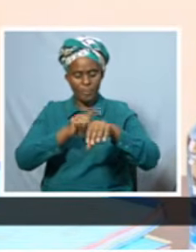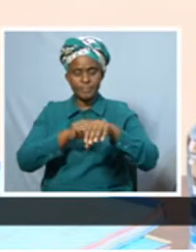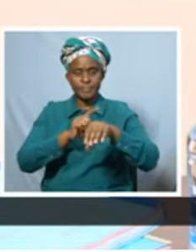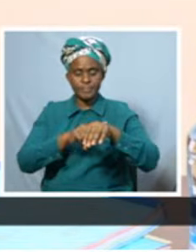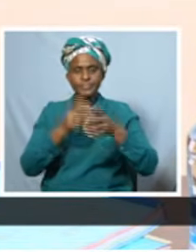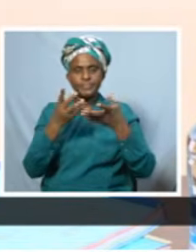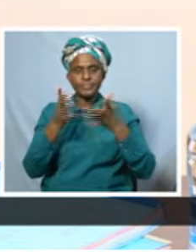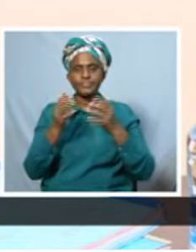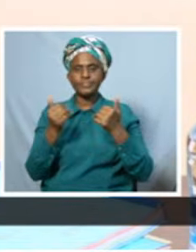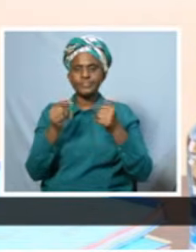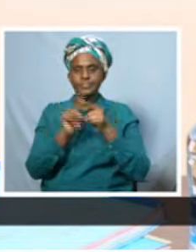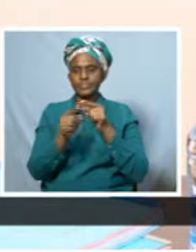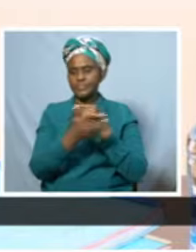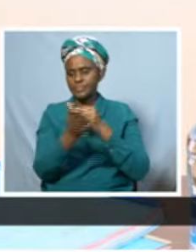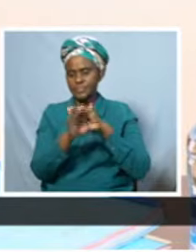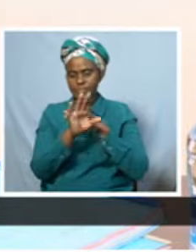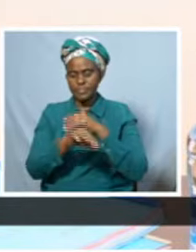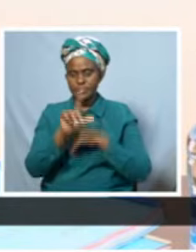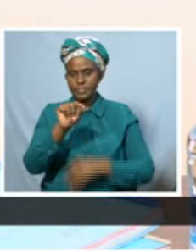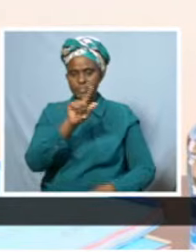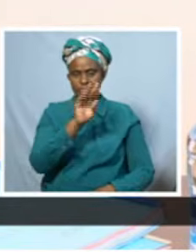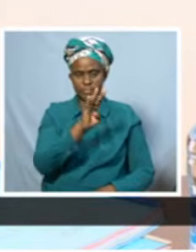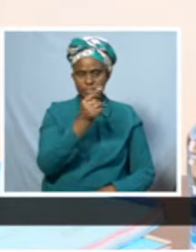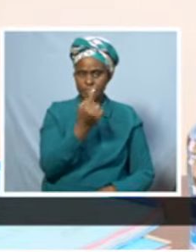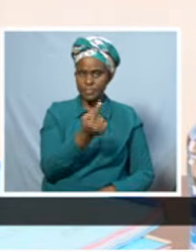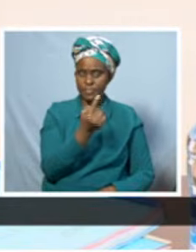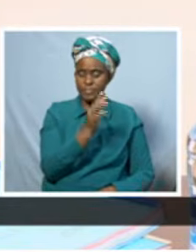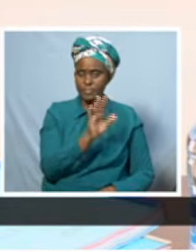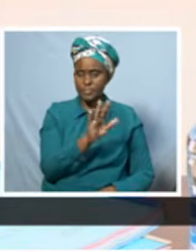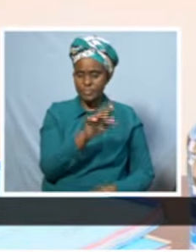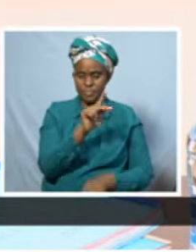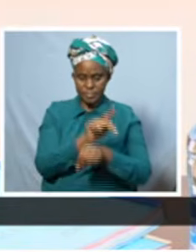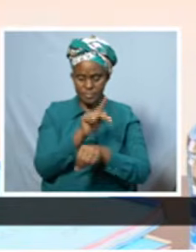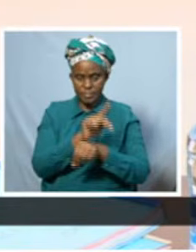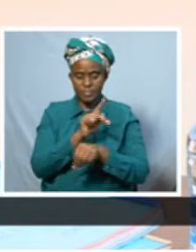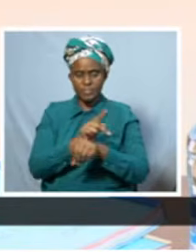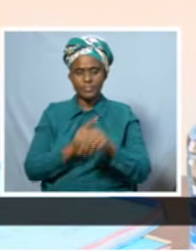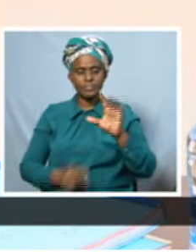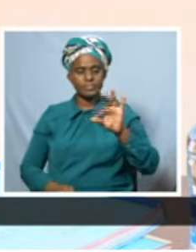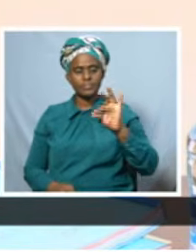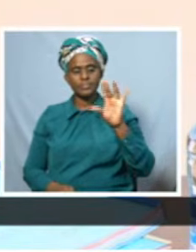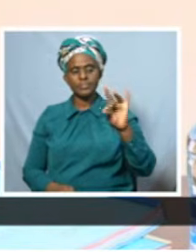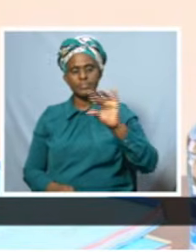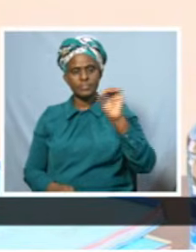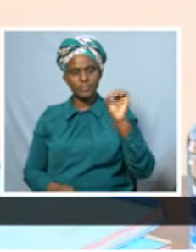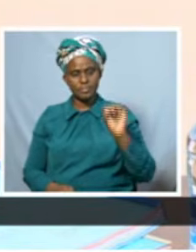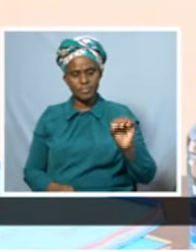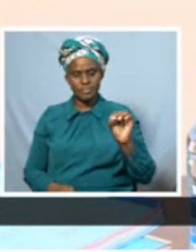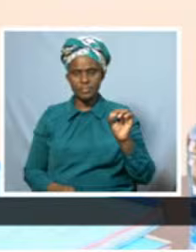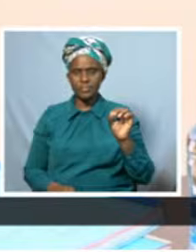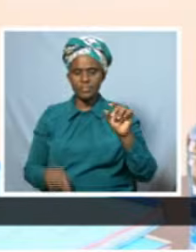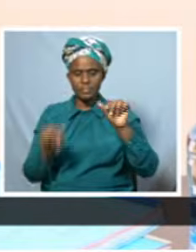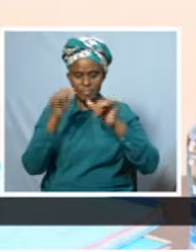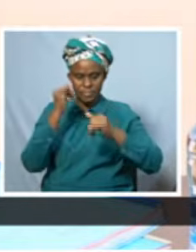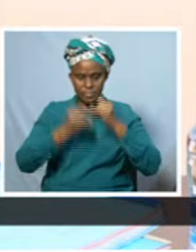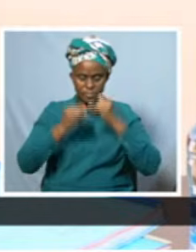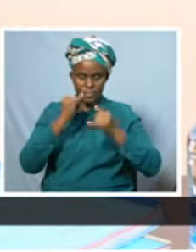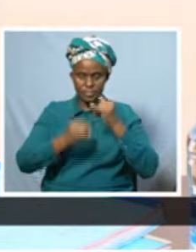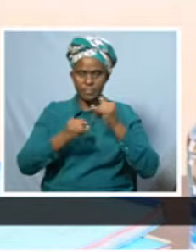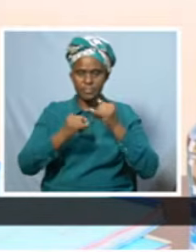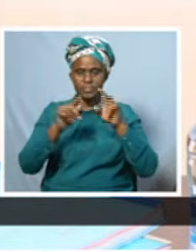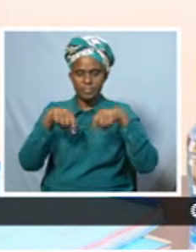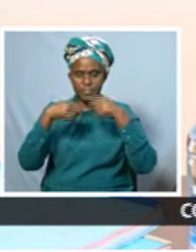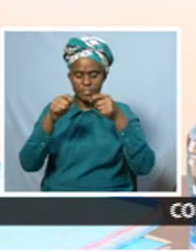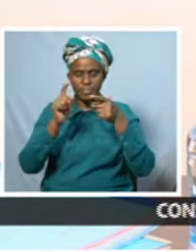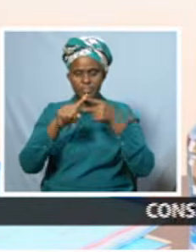frame. And those under 2024, number 1, the project is at 98%, awaiting finalization of instruction issued